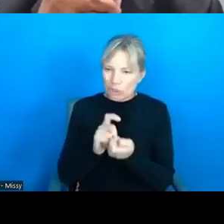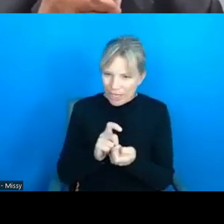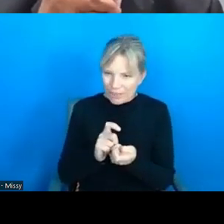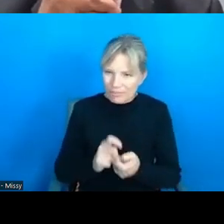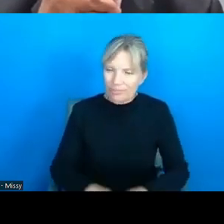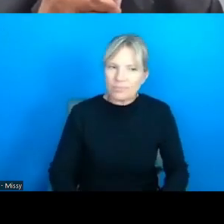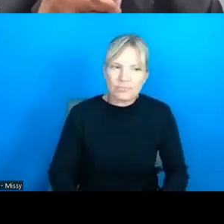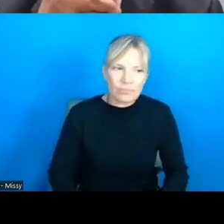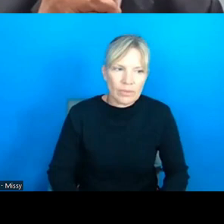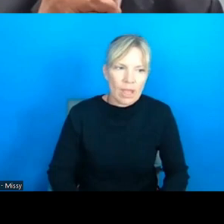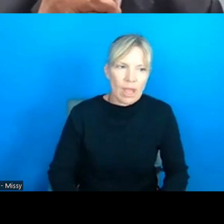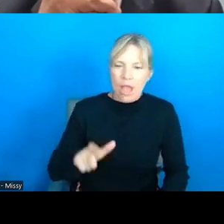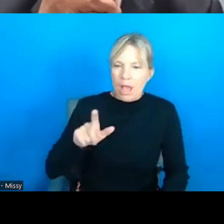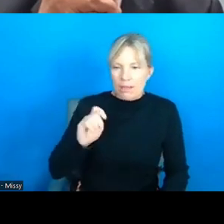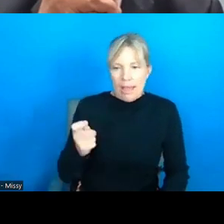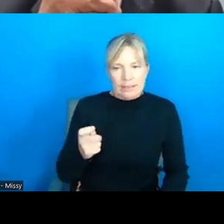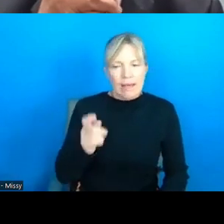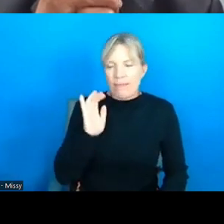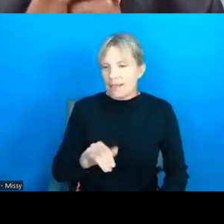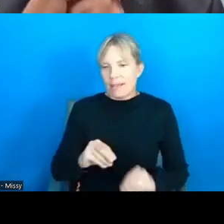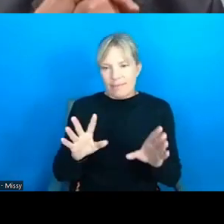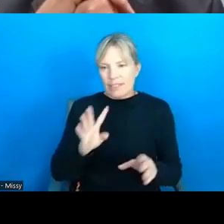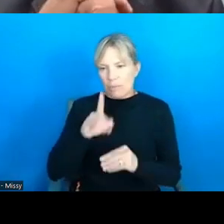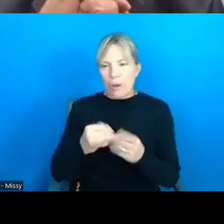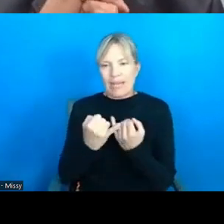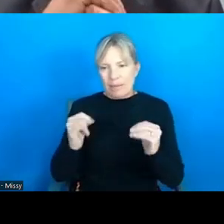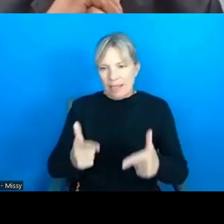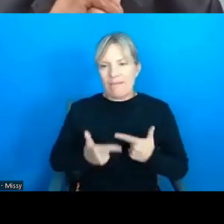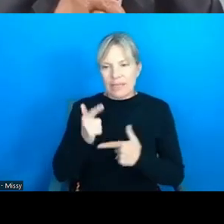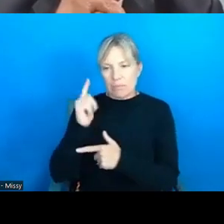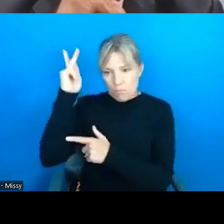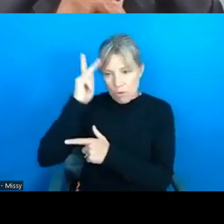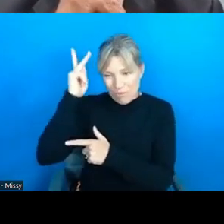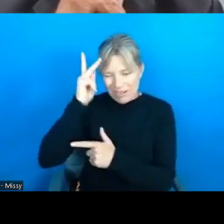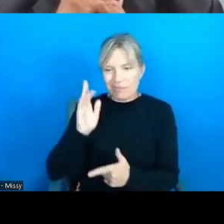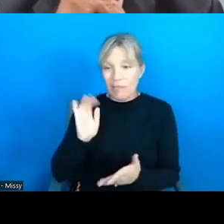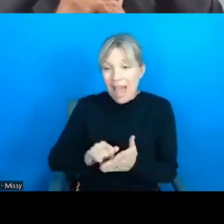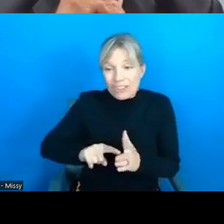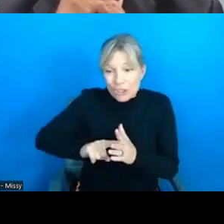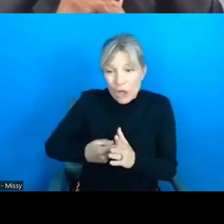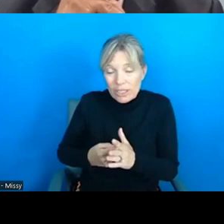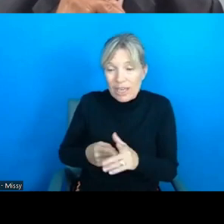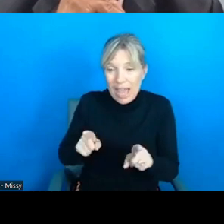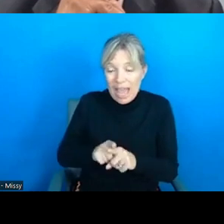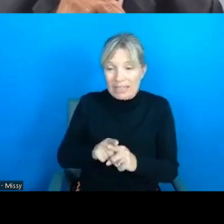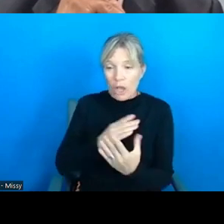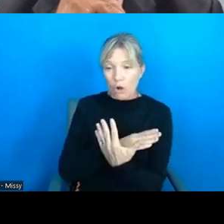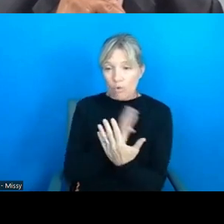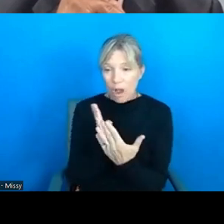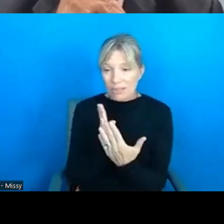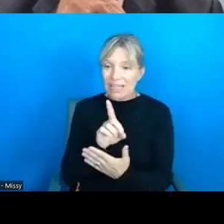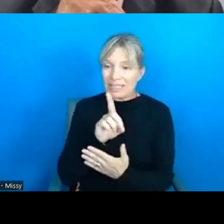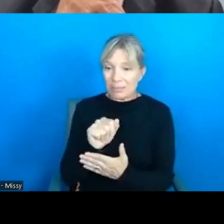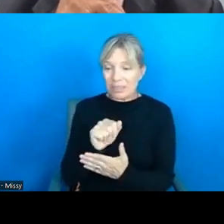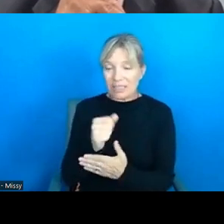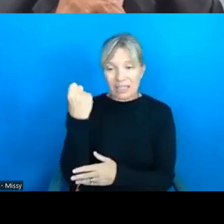clearly speaks to the independent living movement, which actually started out to be a cross-disability